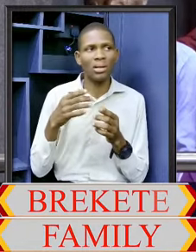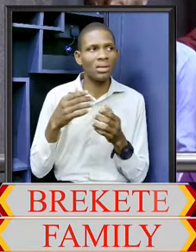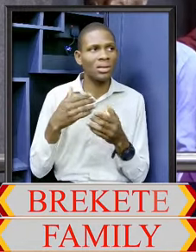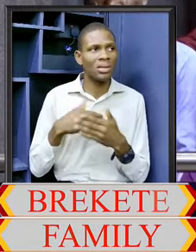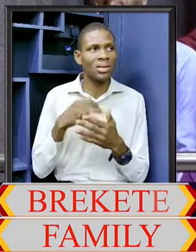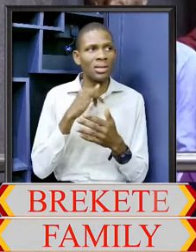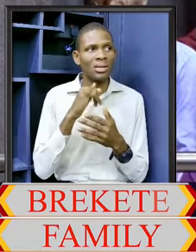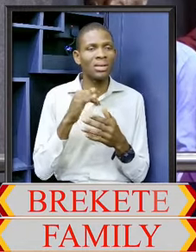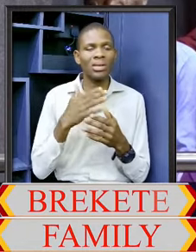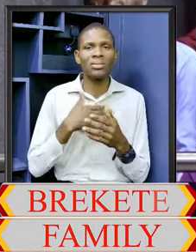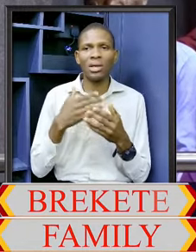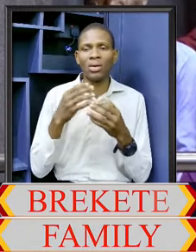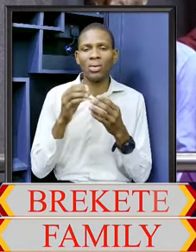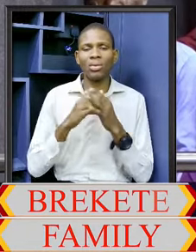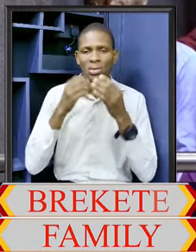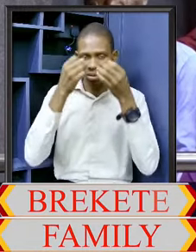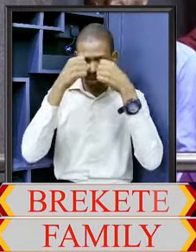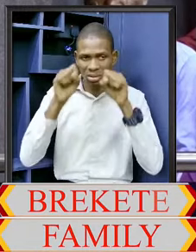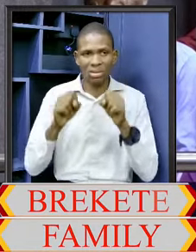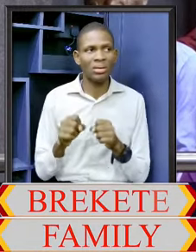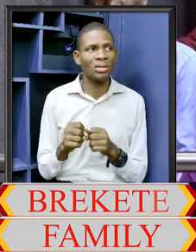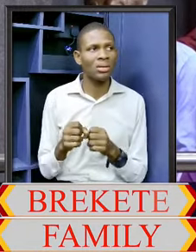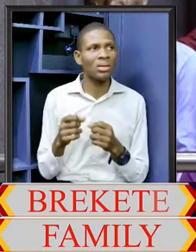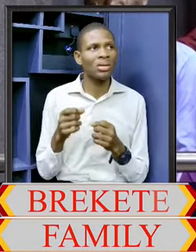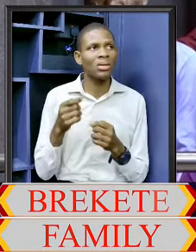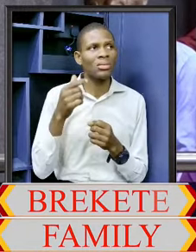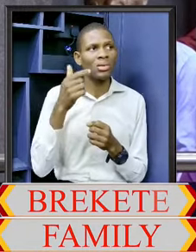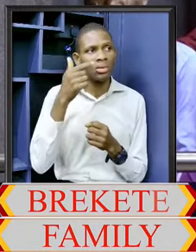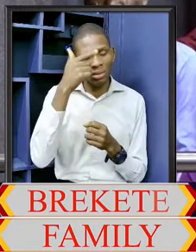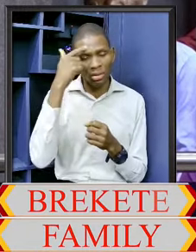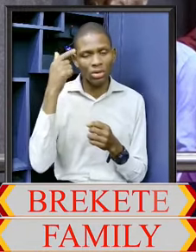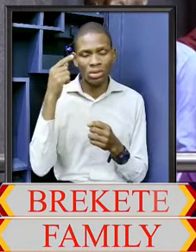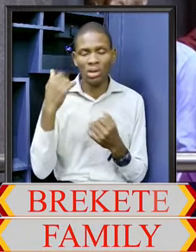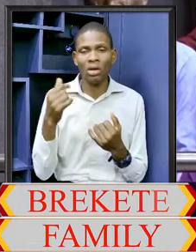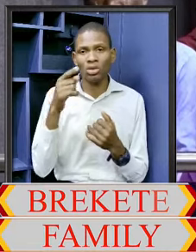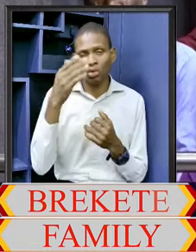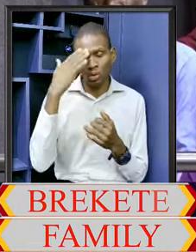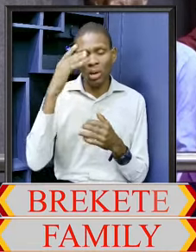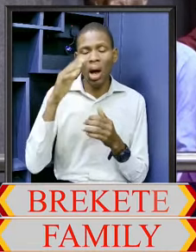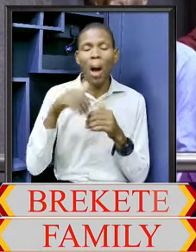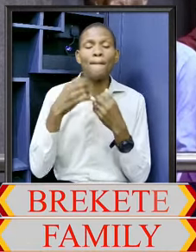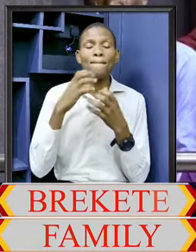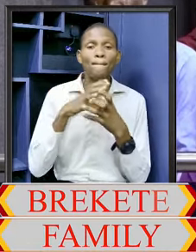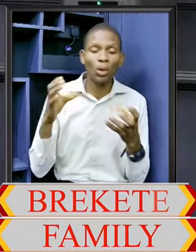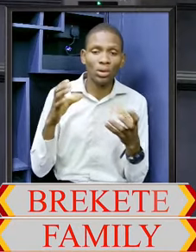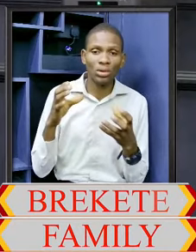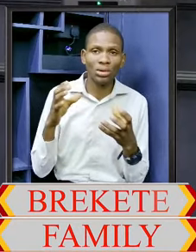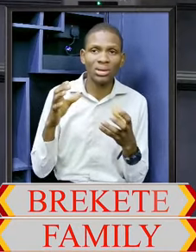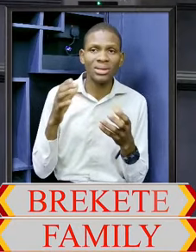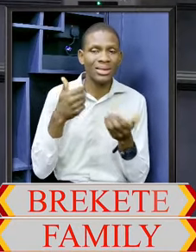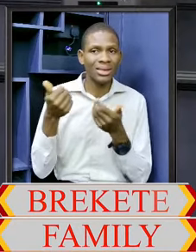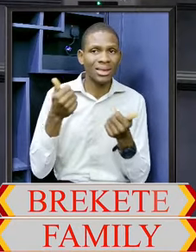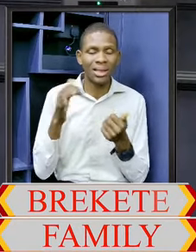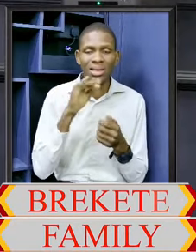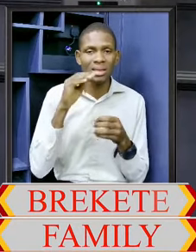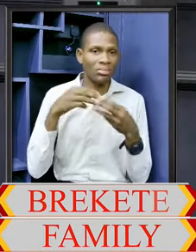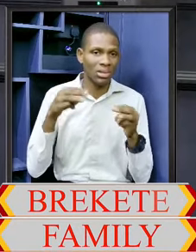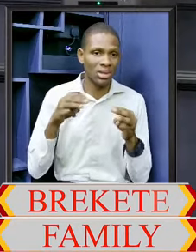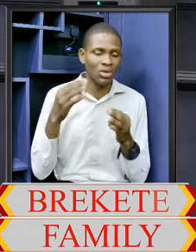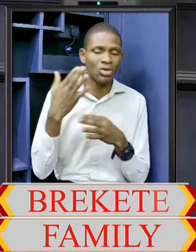I don't want to touch that side because you know how much where the car be for market. Person offer you the car,